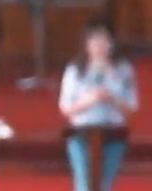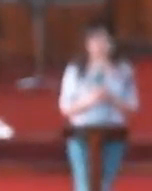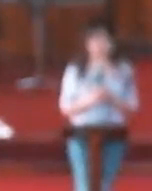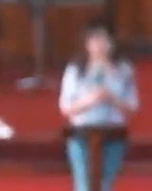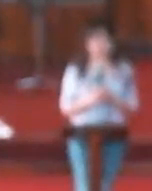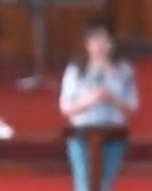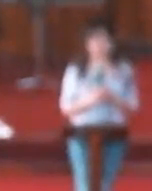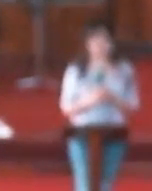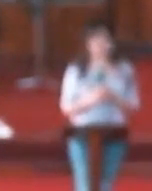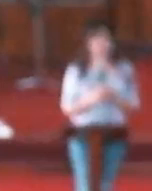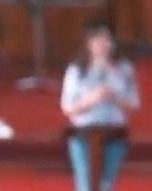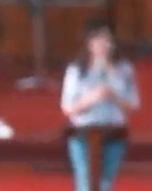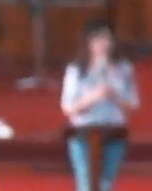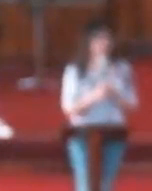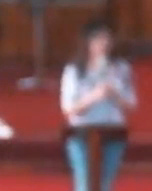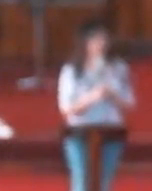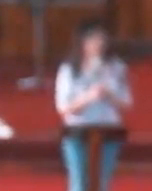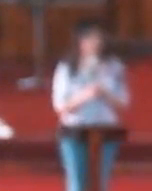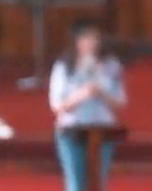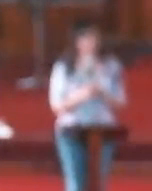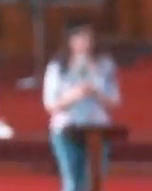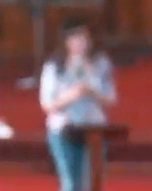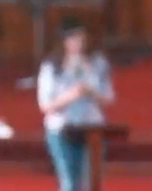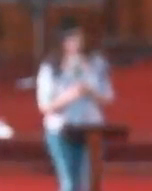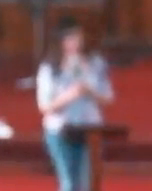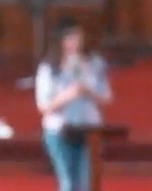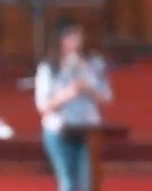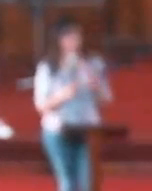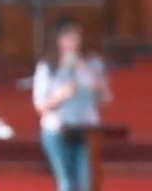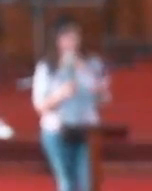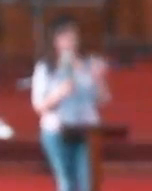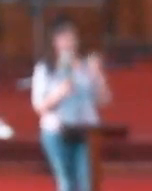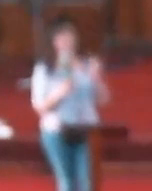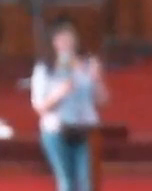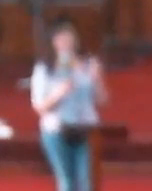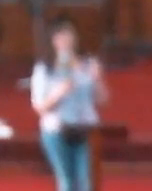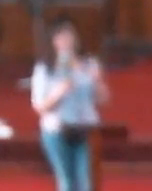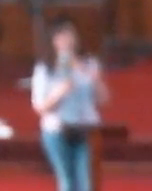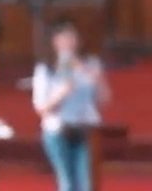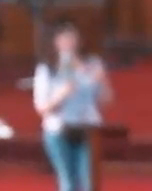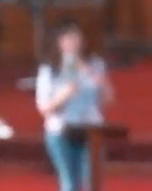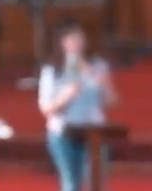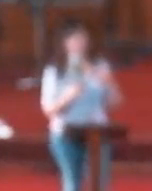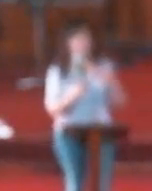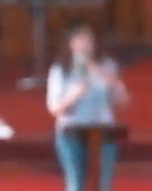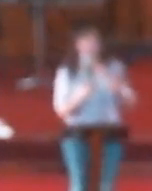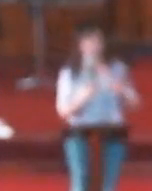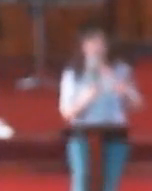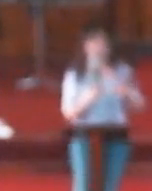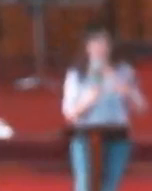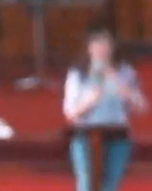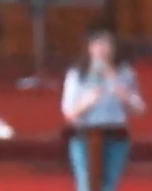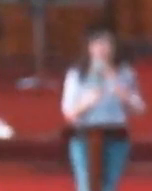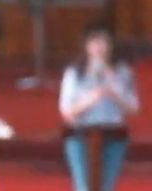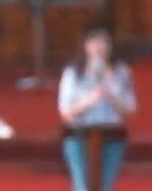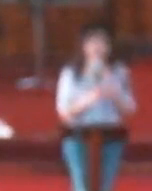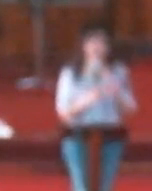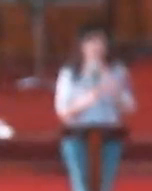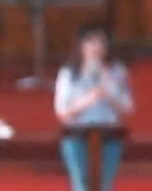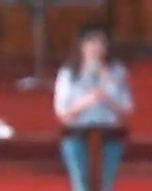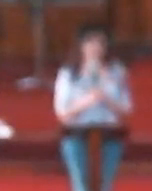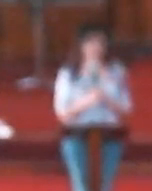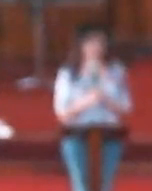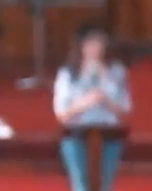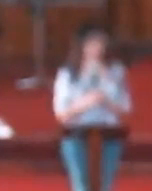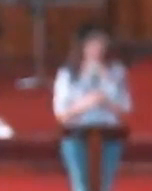lo que no están significando. And also in other passages of scripture, you take the scripture out of context just to have